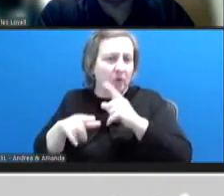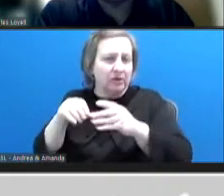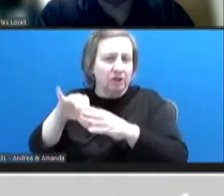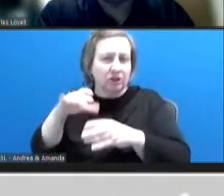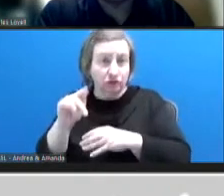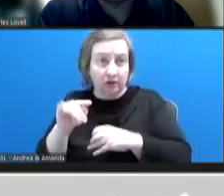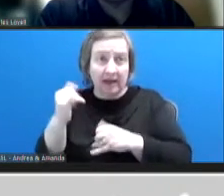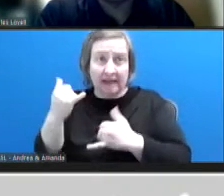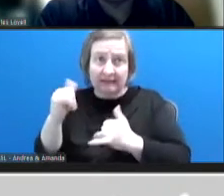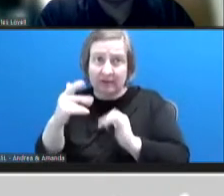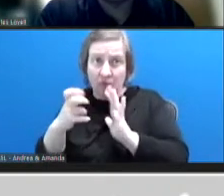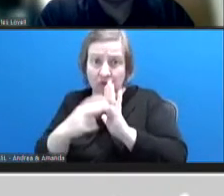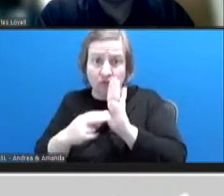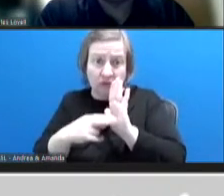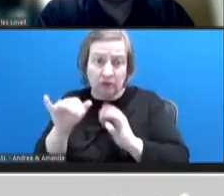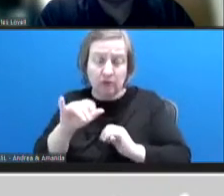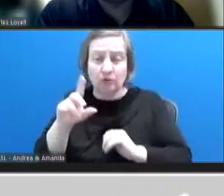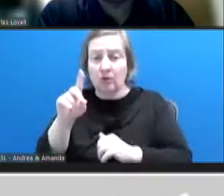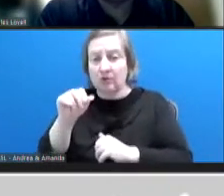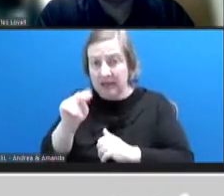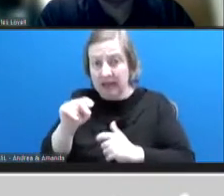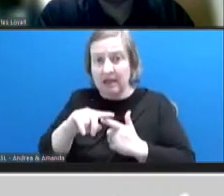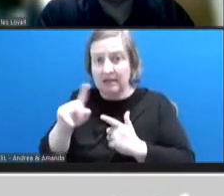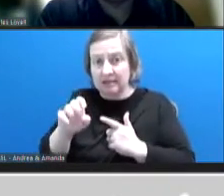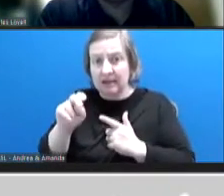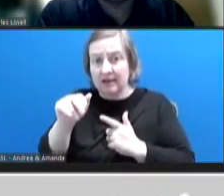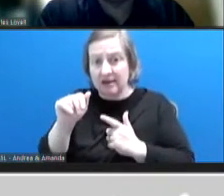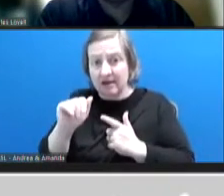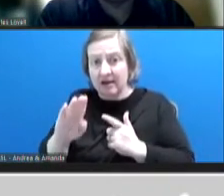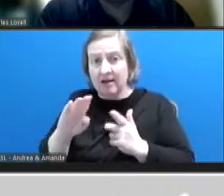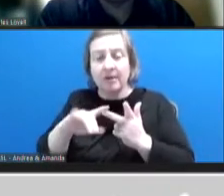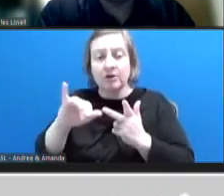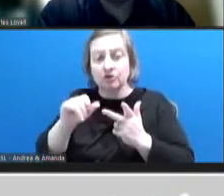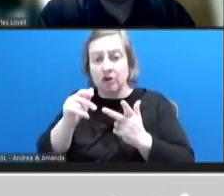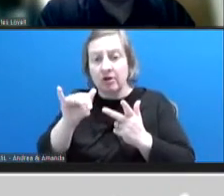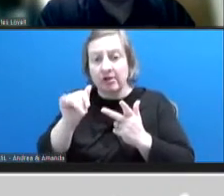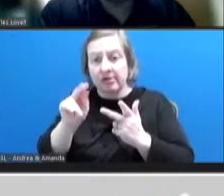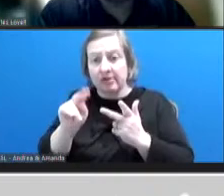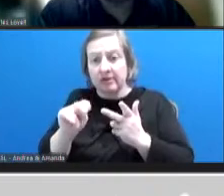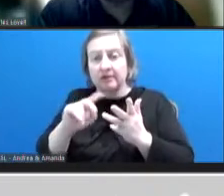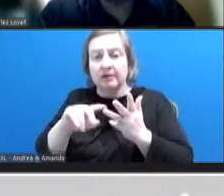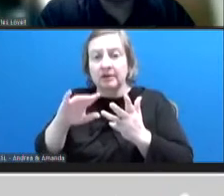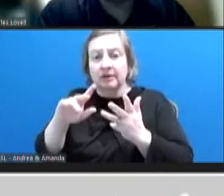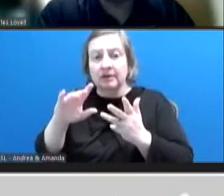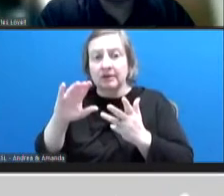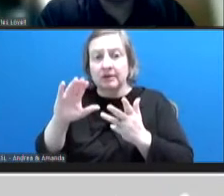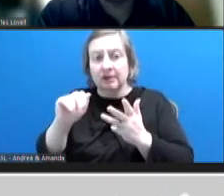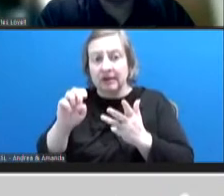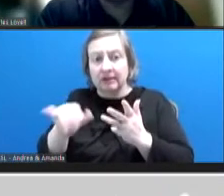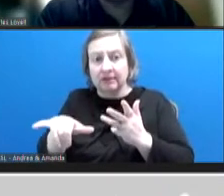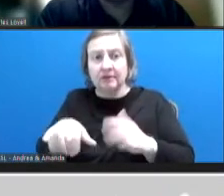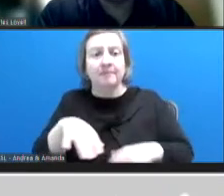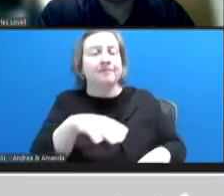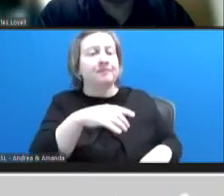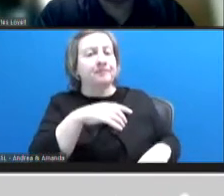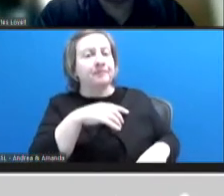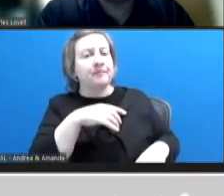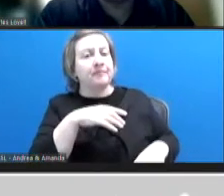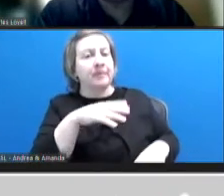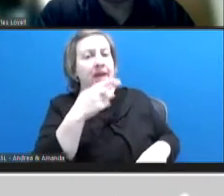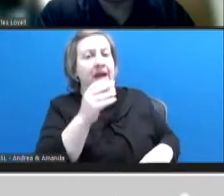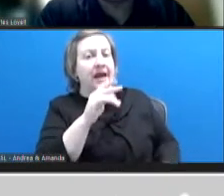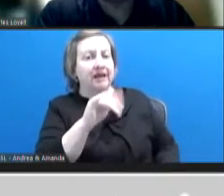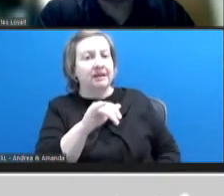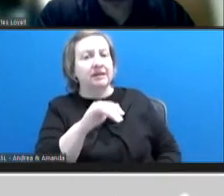well. So Dan, Zainab, Jonathan, Casey. Can I just really quickly, Celeste, thank you for raising